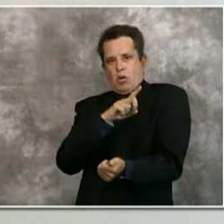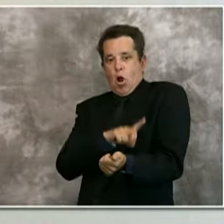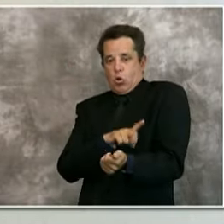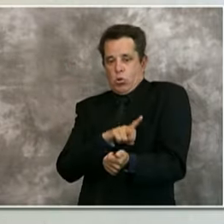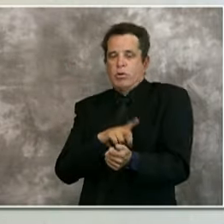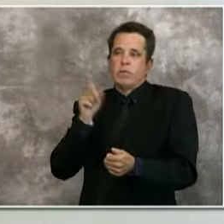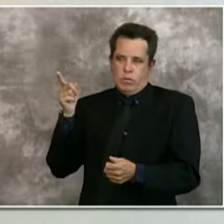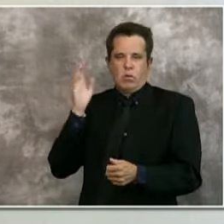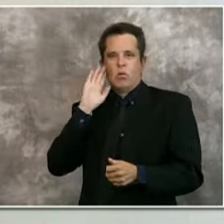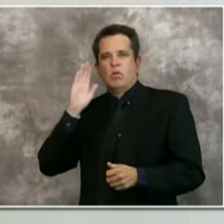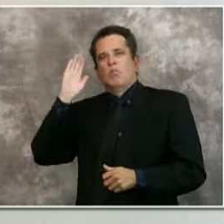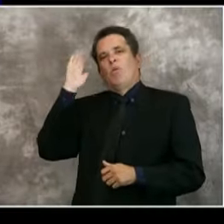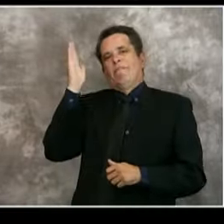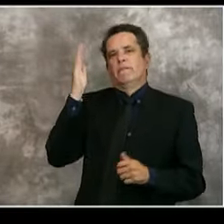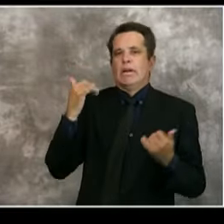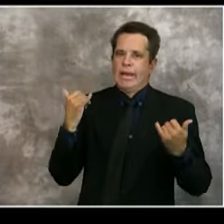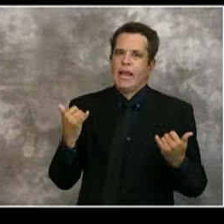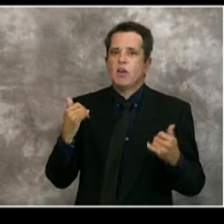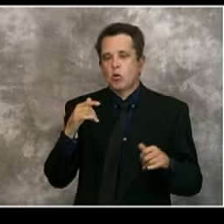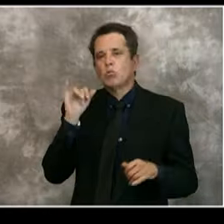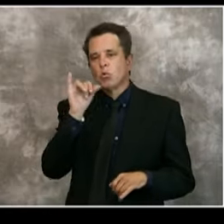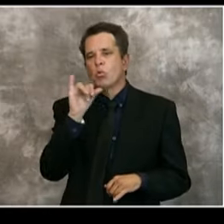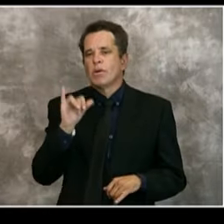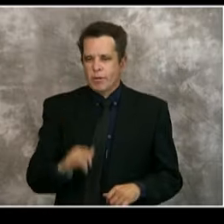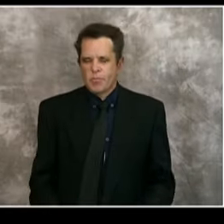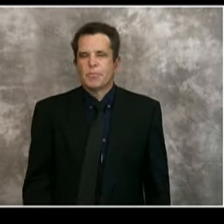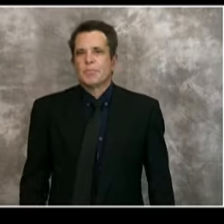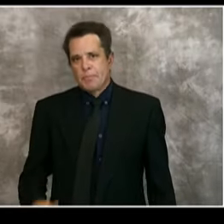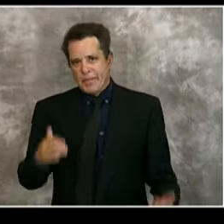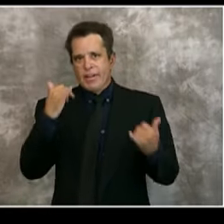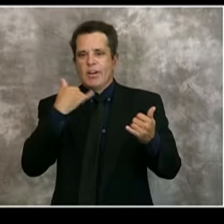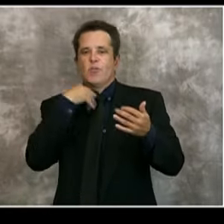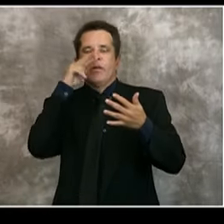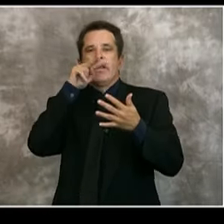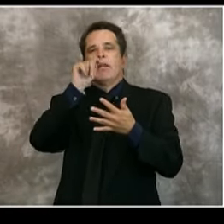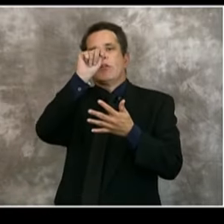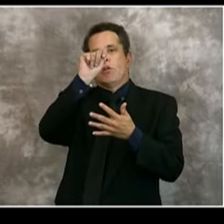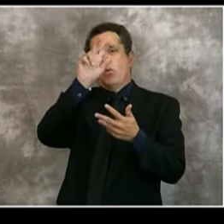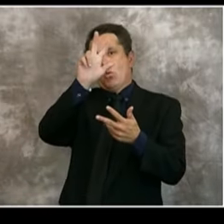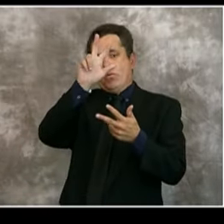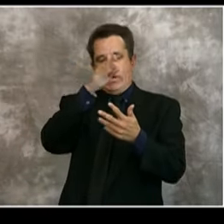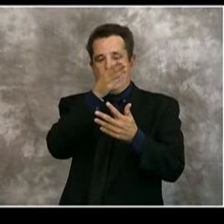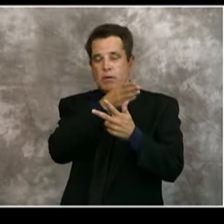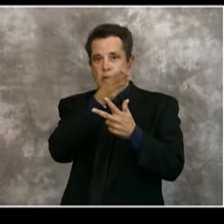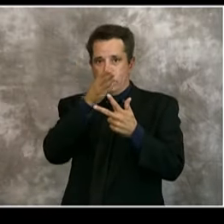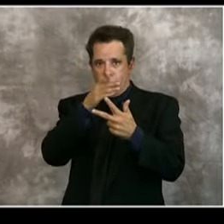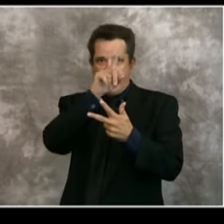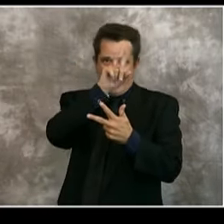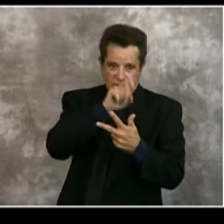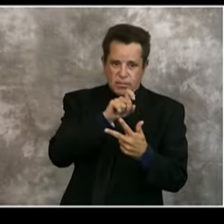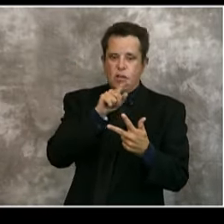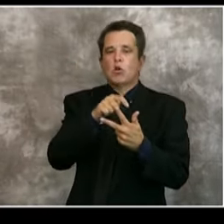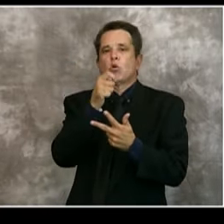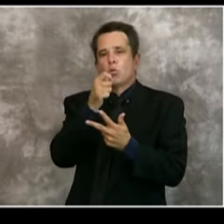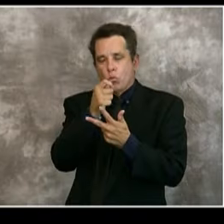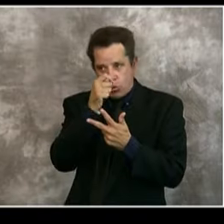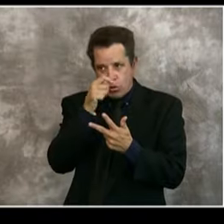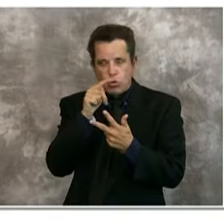look at our daily charts. We'll start today with our T3 charts around testing, tracing, and